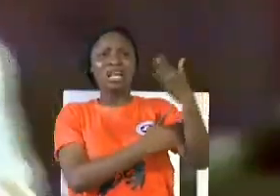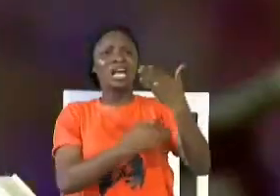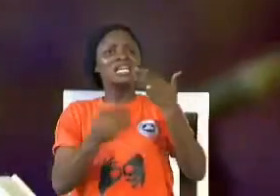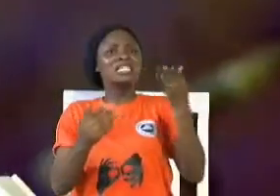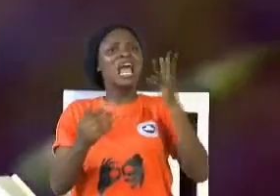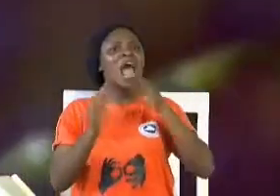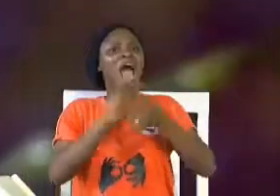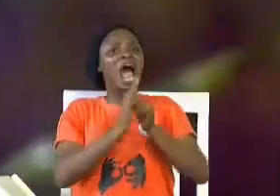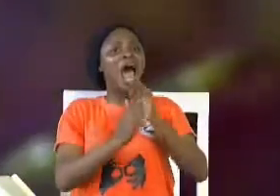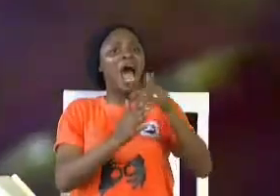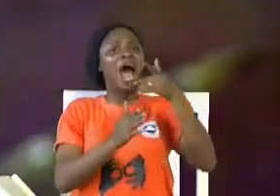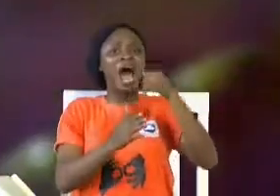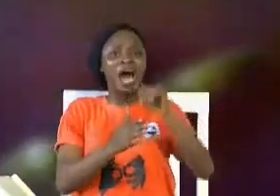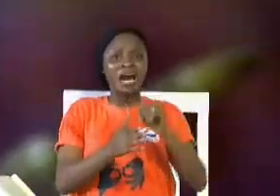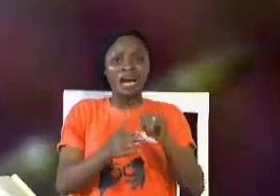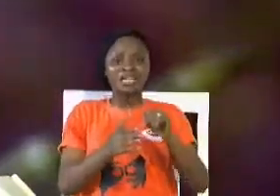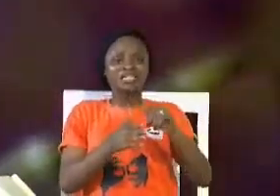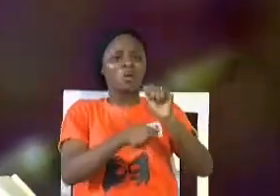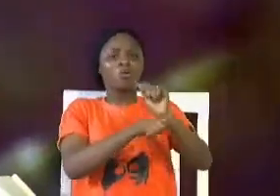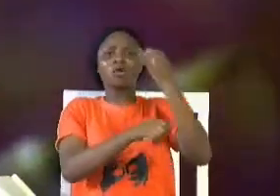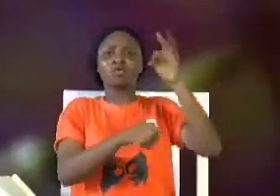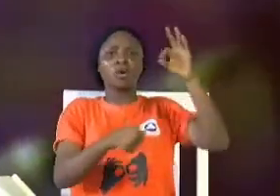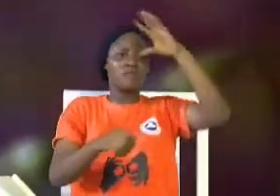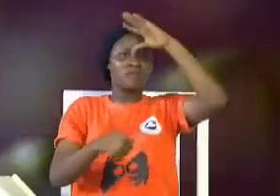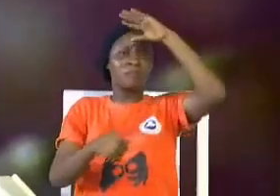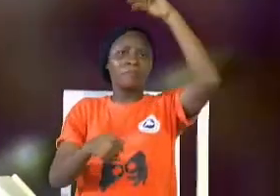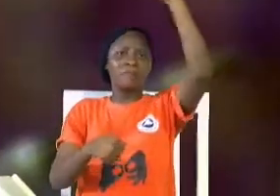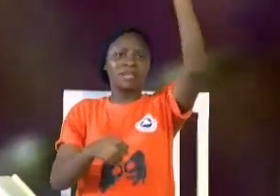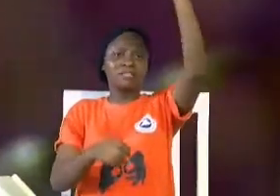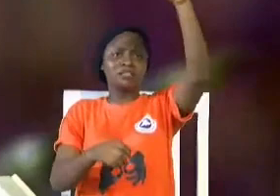they are the ignorance of men.